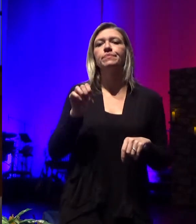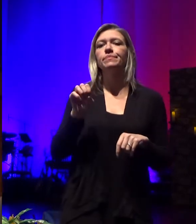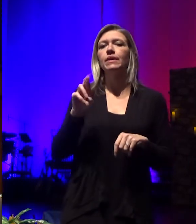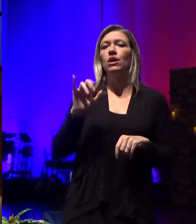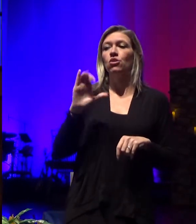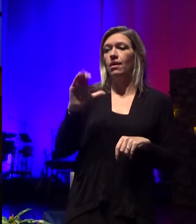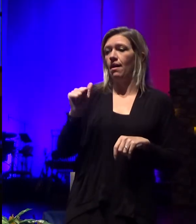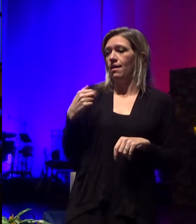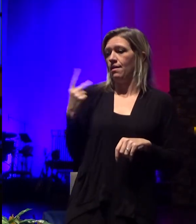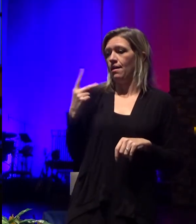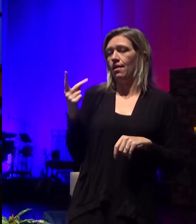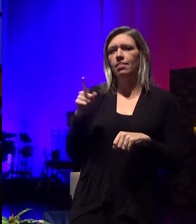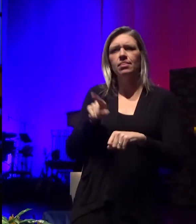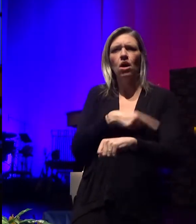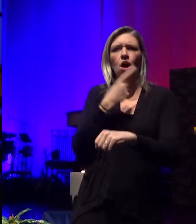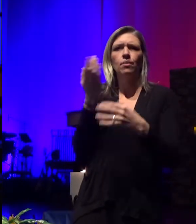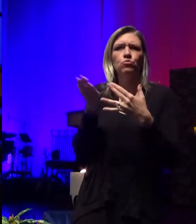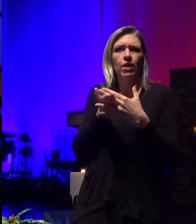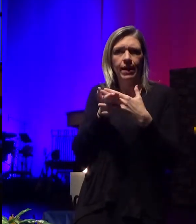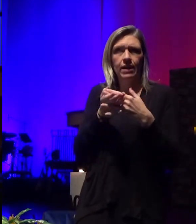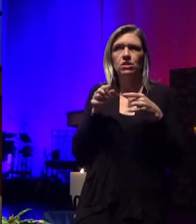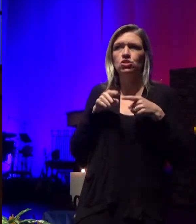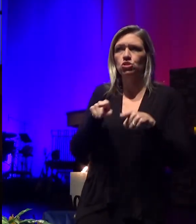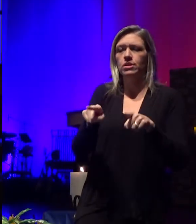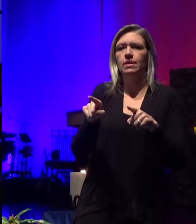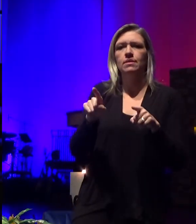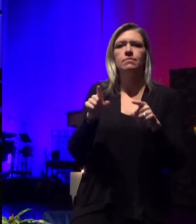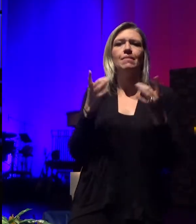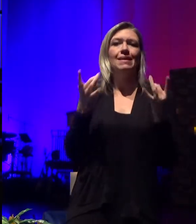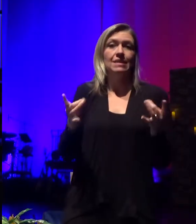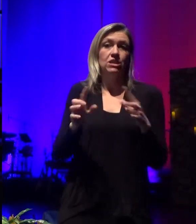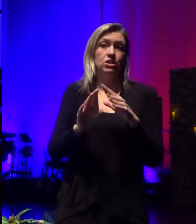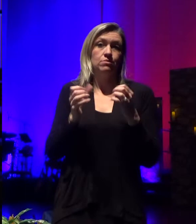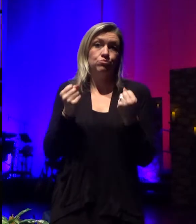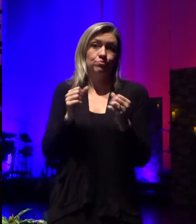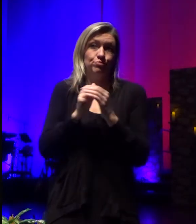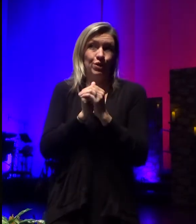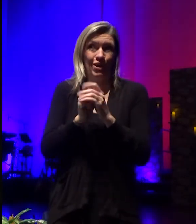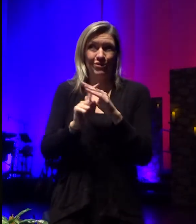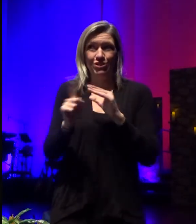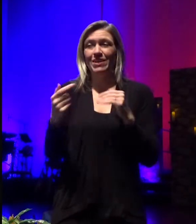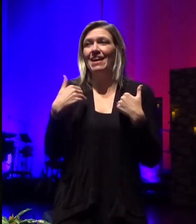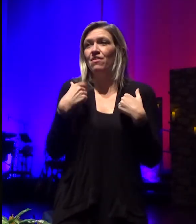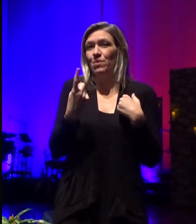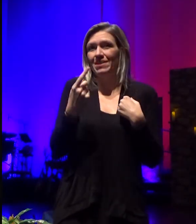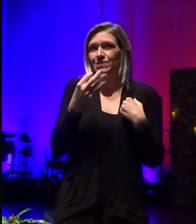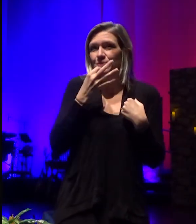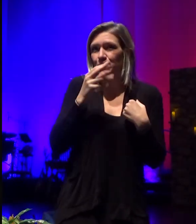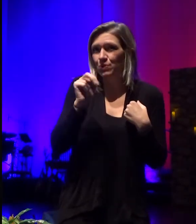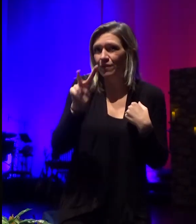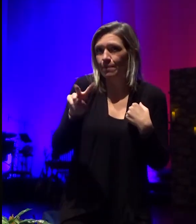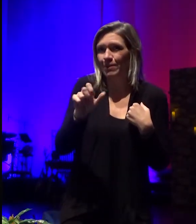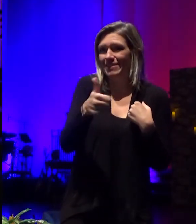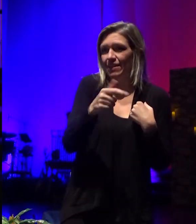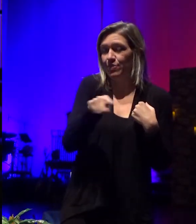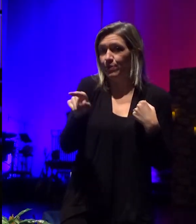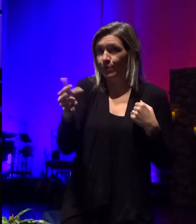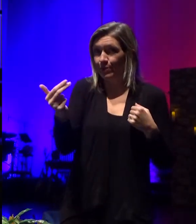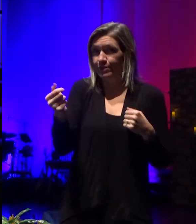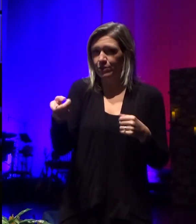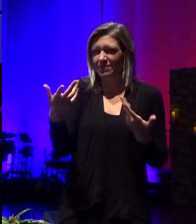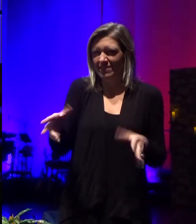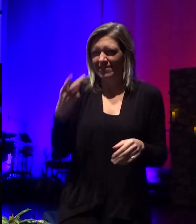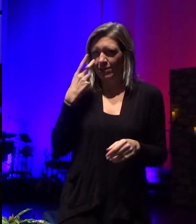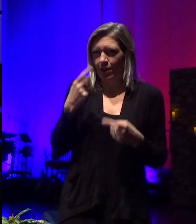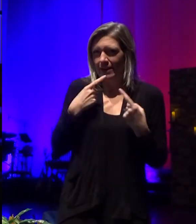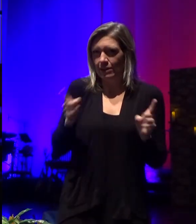break of our meditation and prayer retreat. And we have one coming up in November, by the way. 10th through the 13th, as you saw in the announcements.